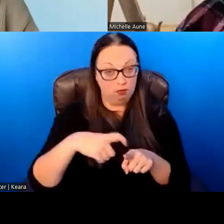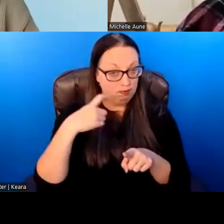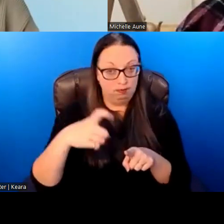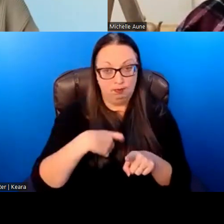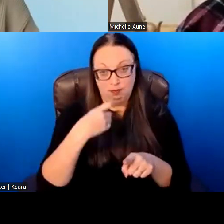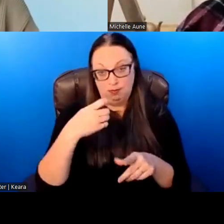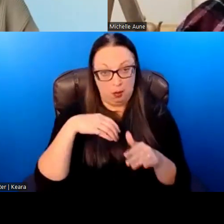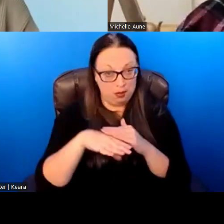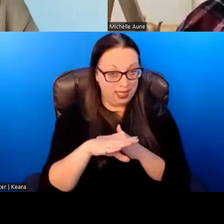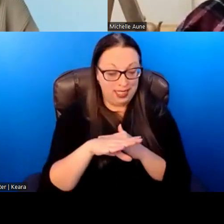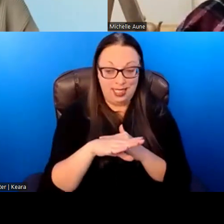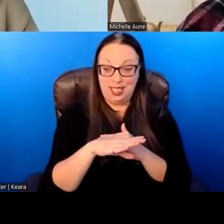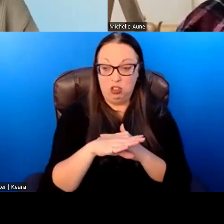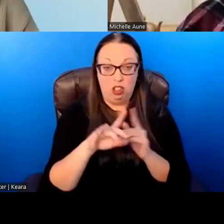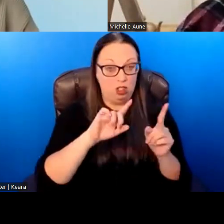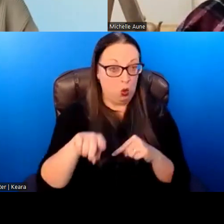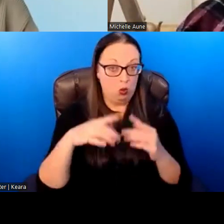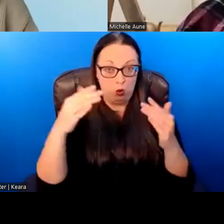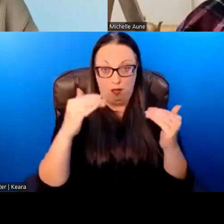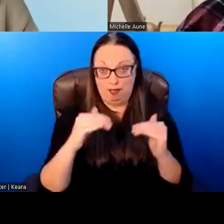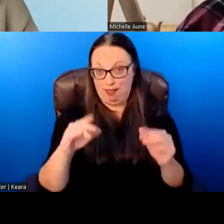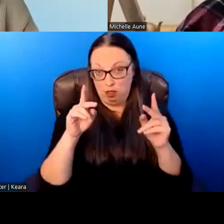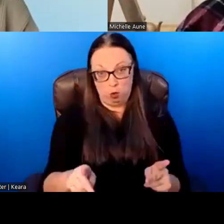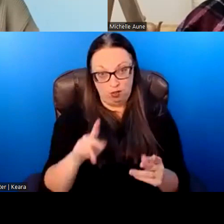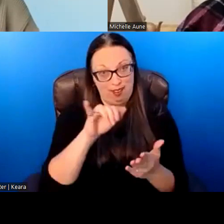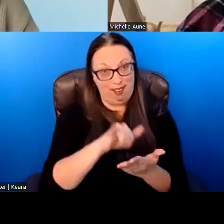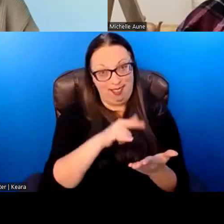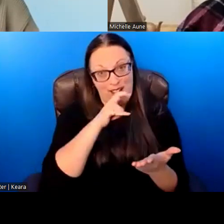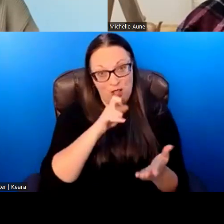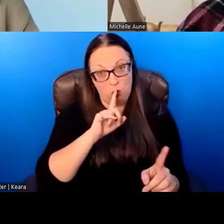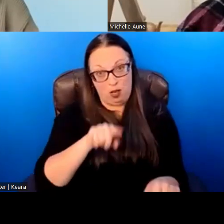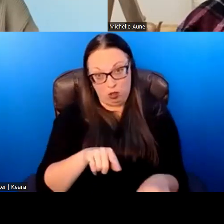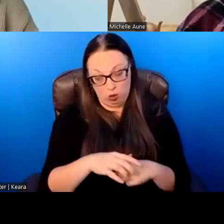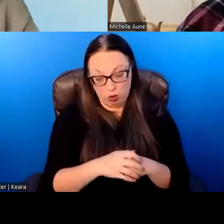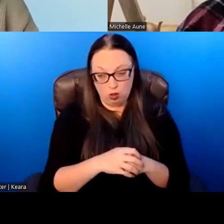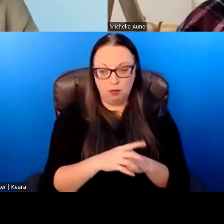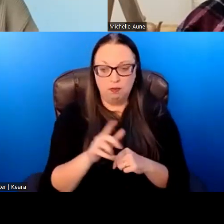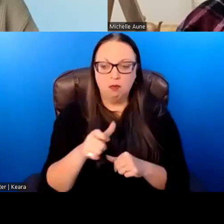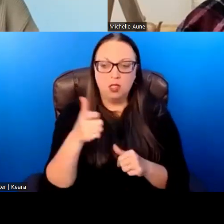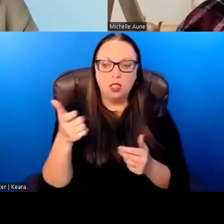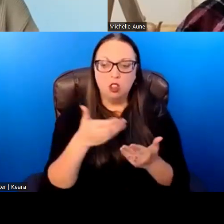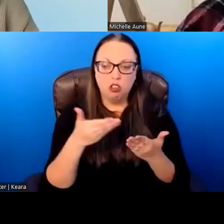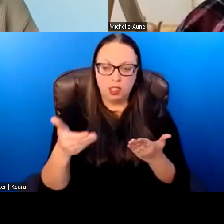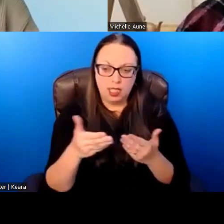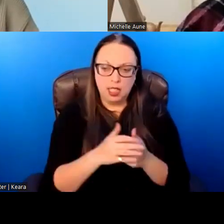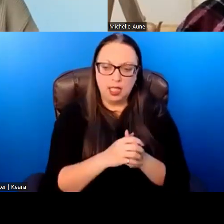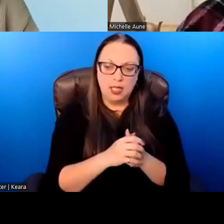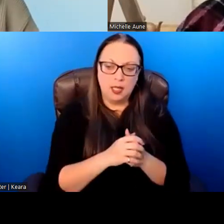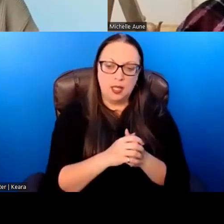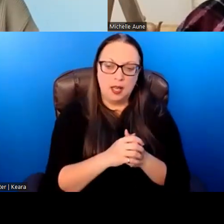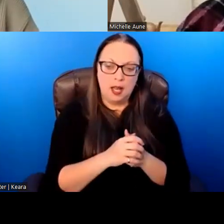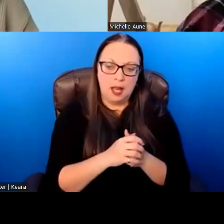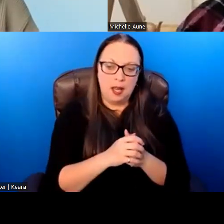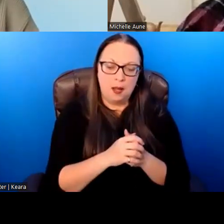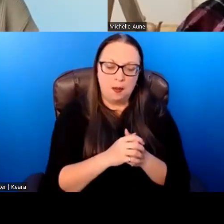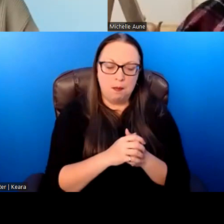the least recently, and that's who picks up. And the other thing I guess I would note is, this is, because